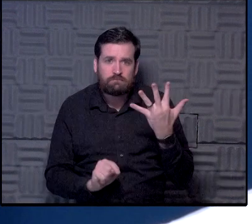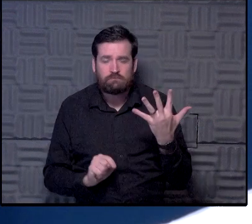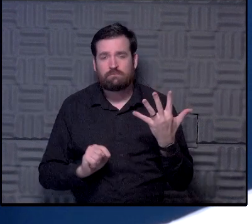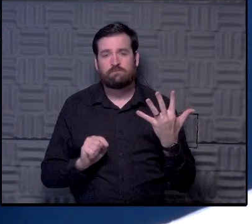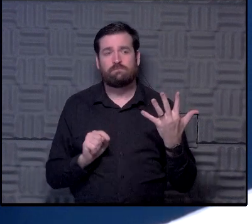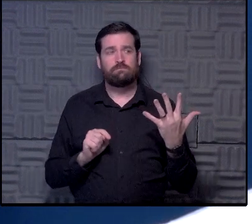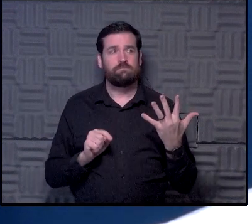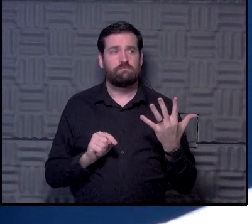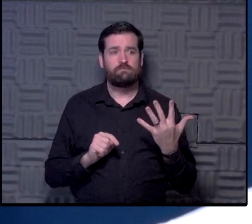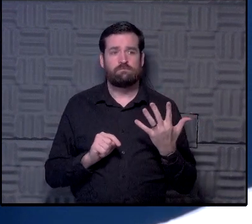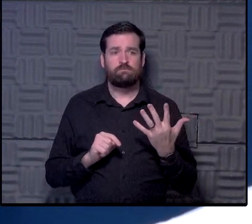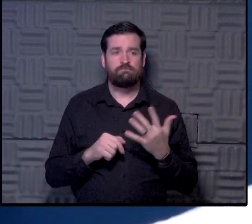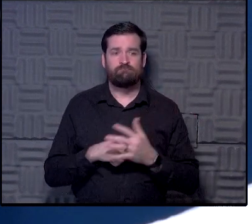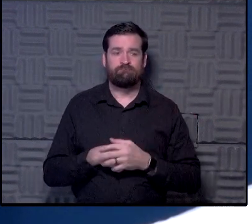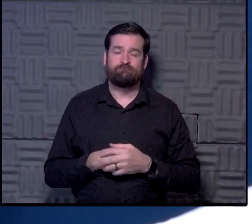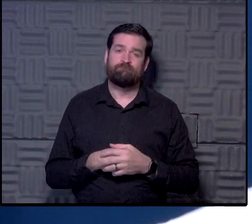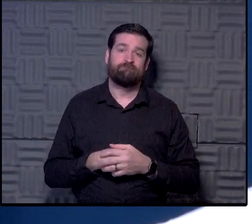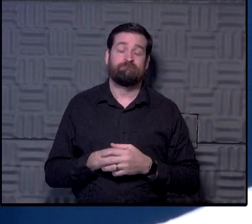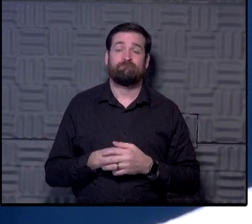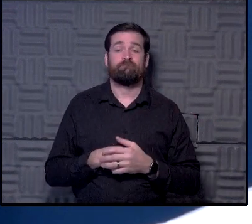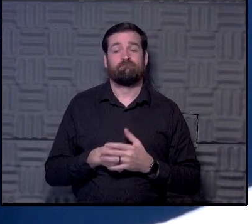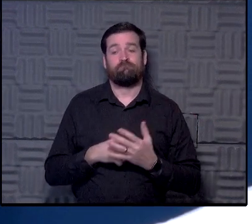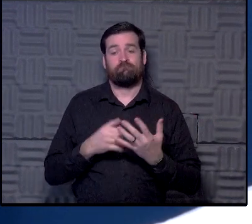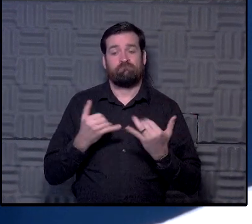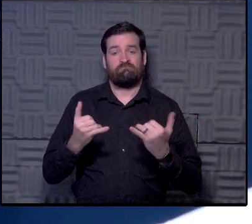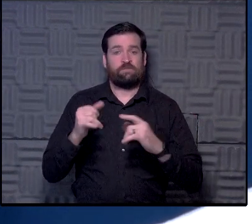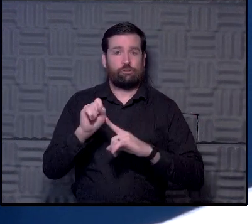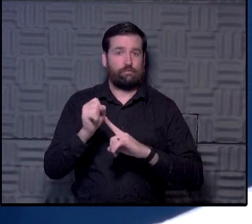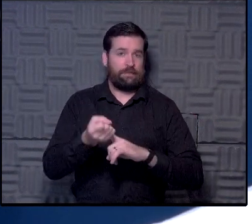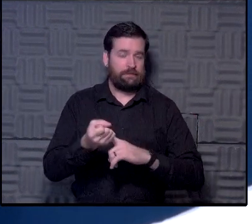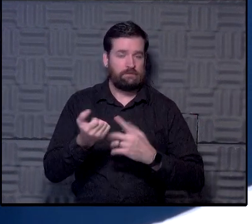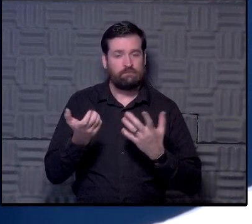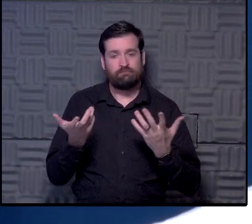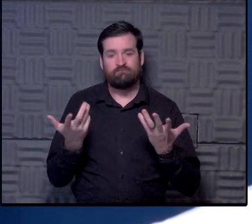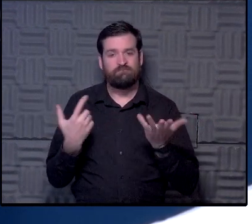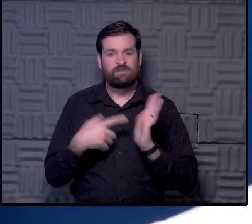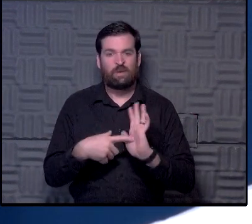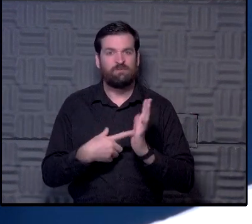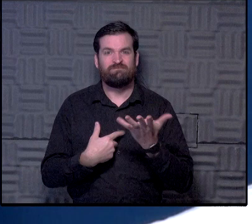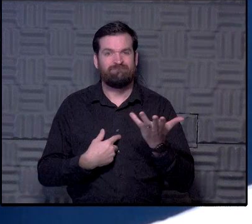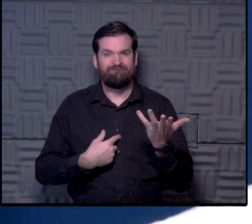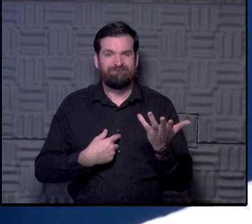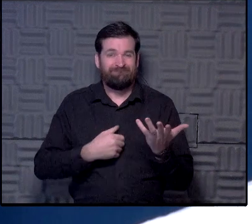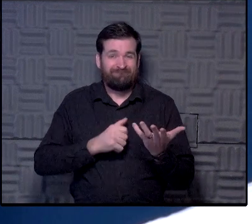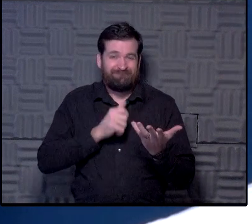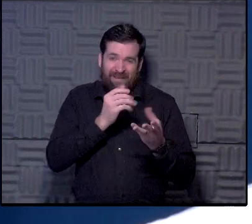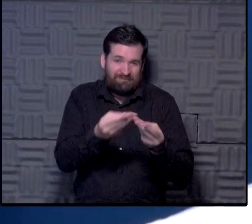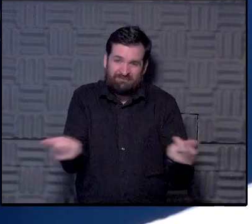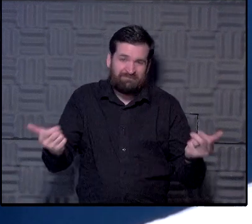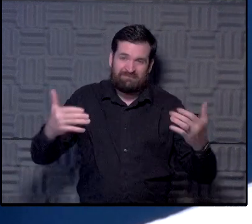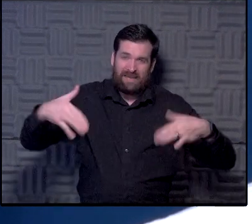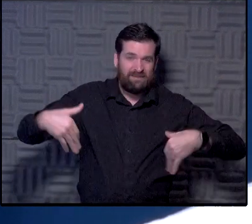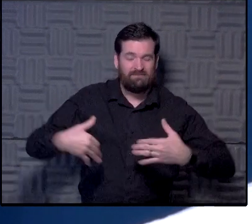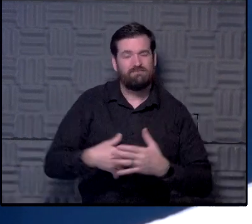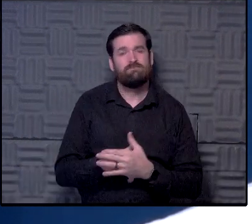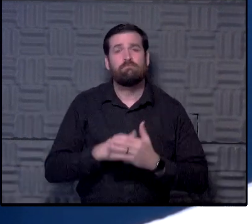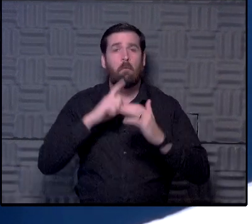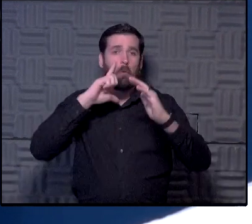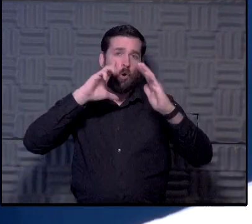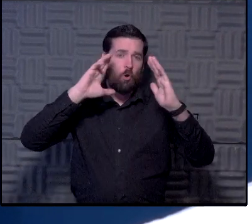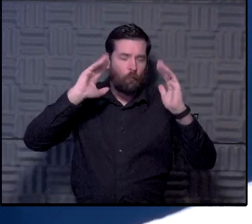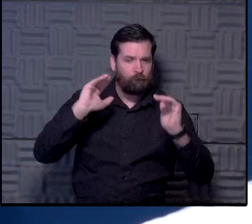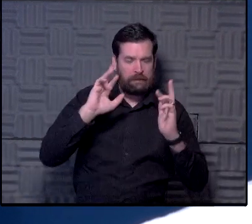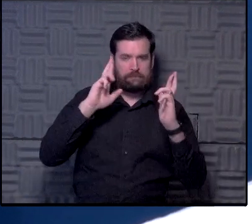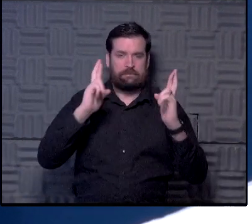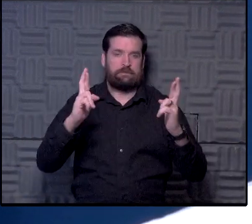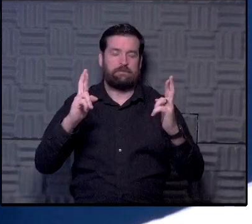to, I think, the set of circumstances that really show that we're not out of the woods yet. And I'm hopeful that we can at least maintain